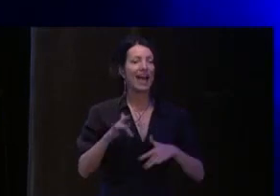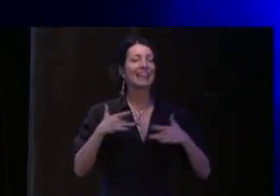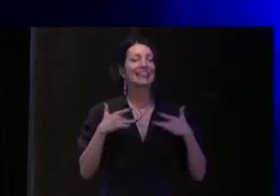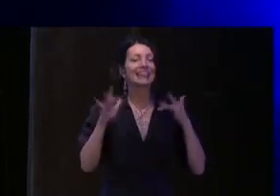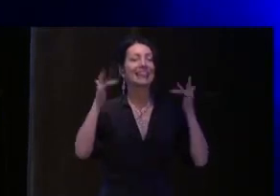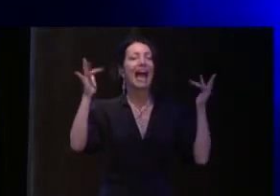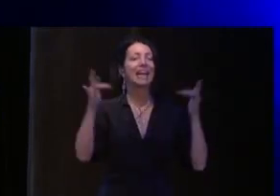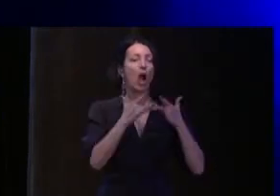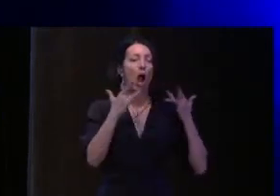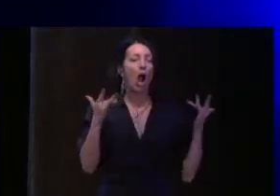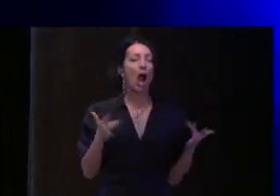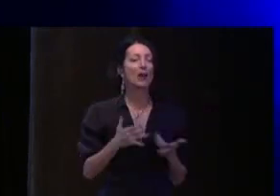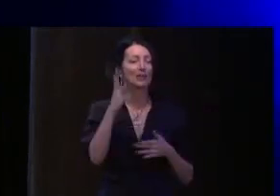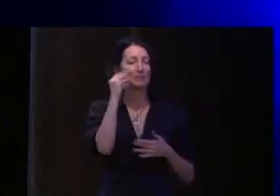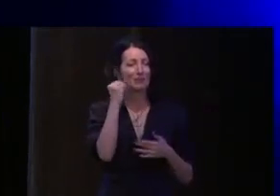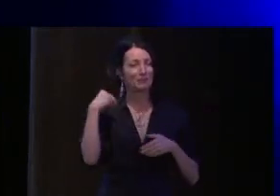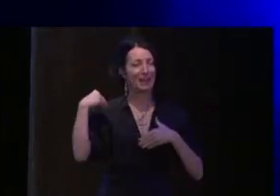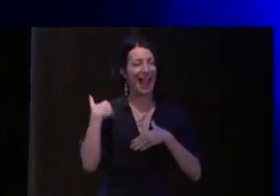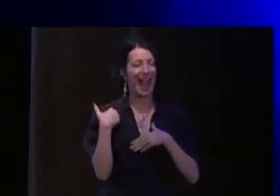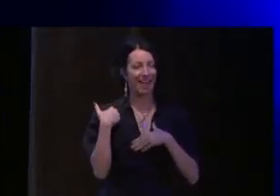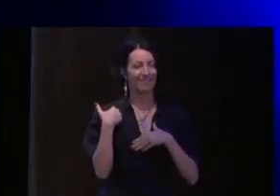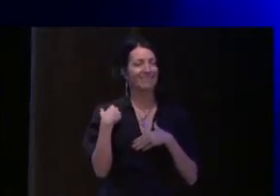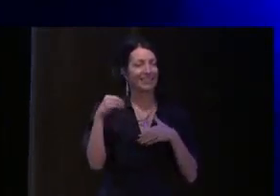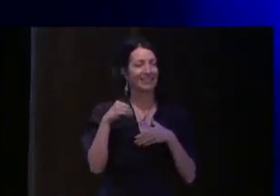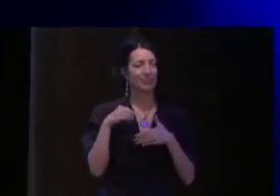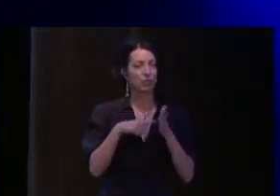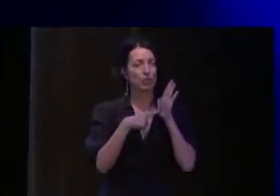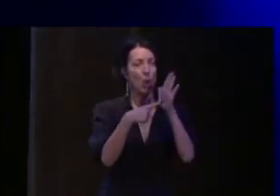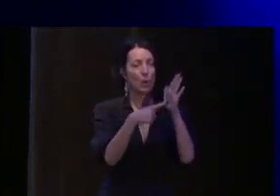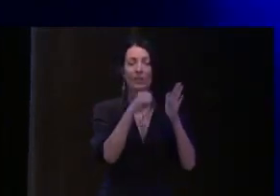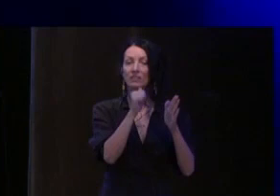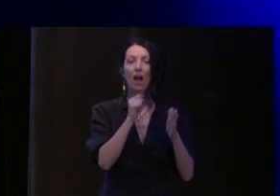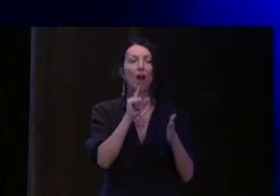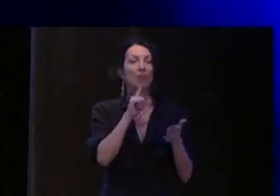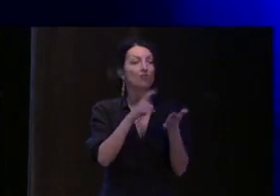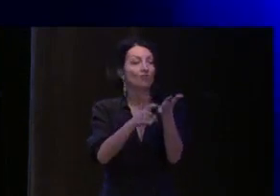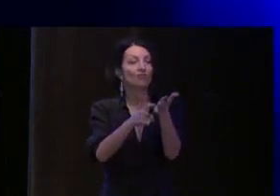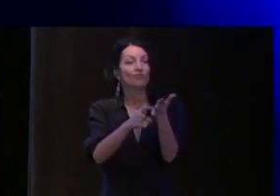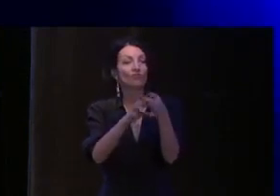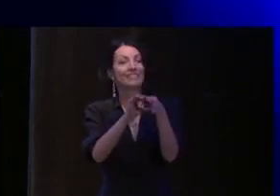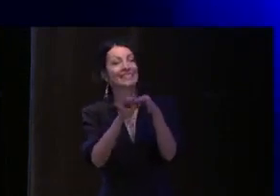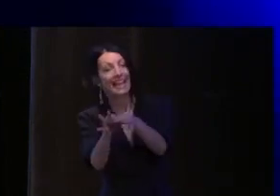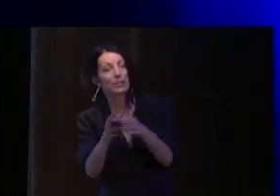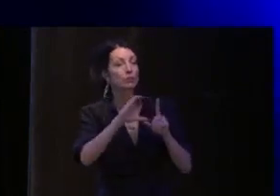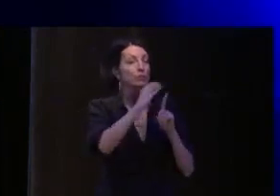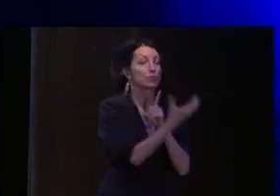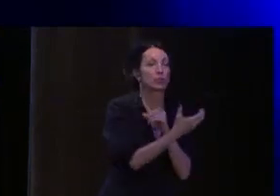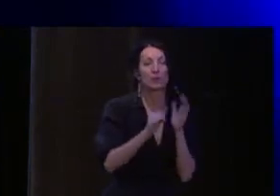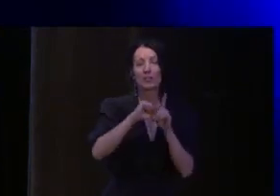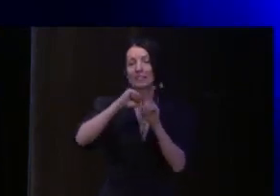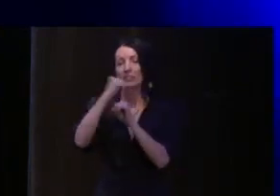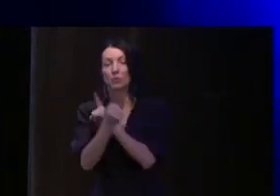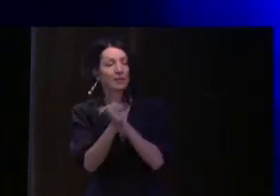to take over our existence. And that lightheartedness has nothing to do with circumstances, situations, people, places,